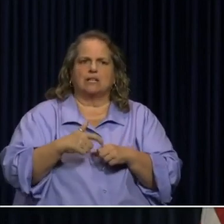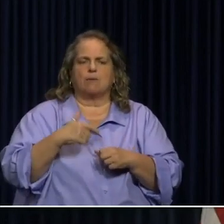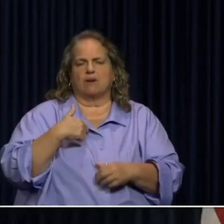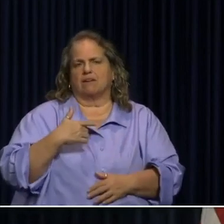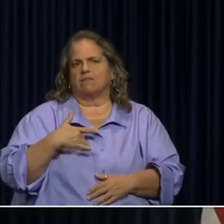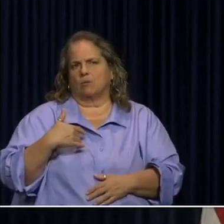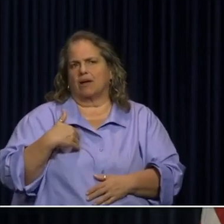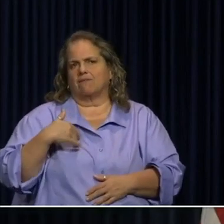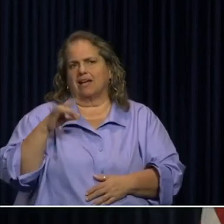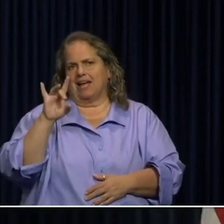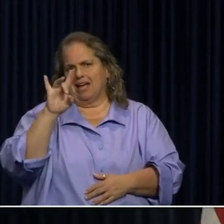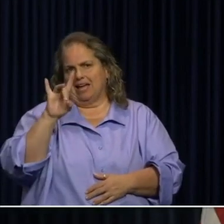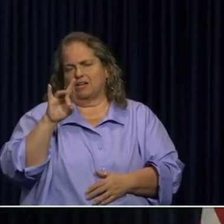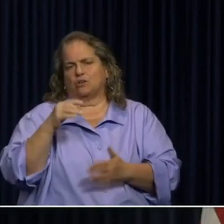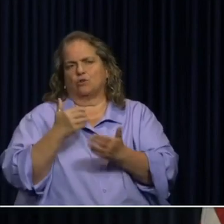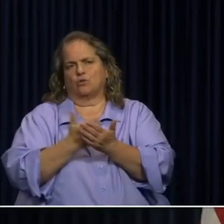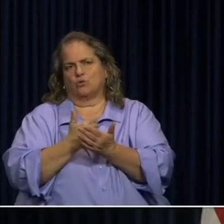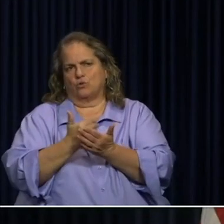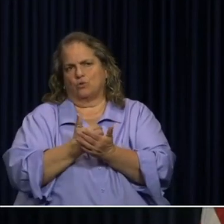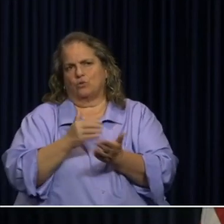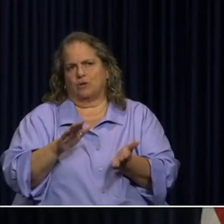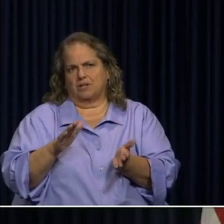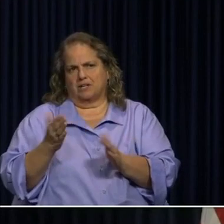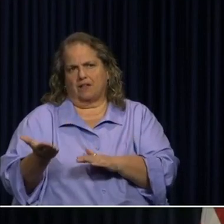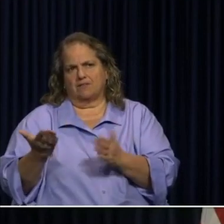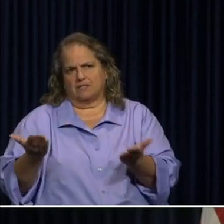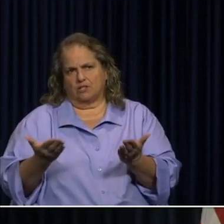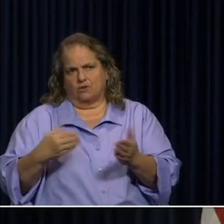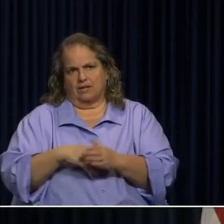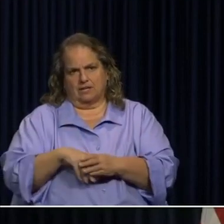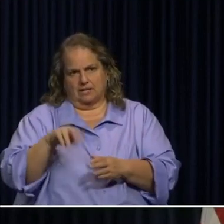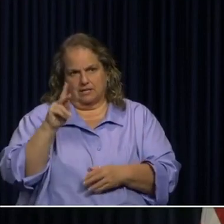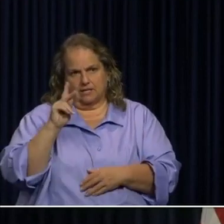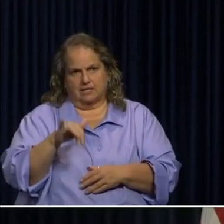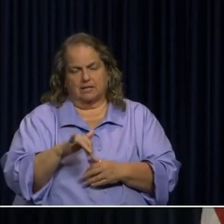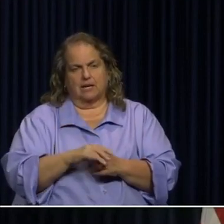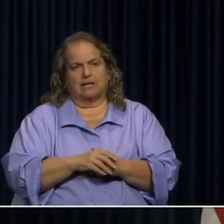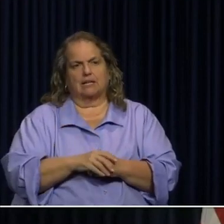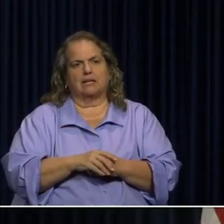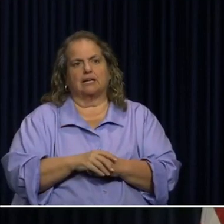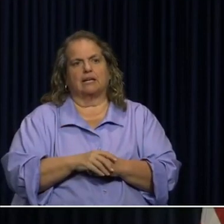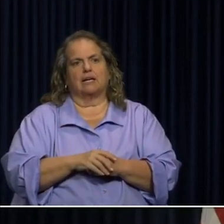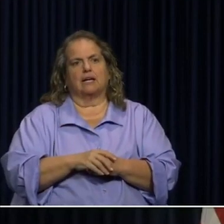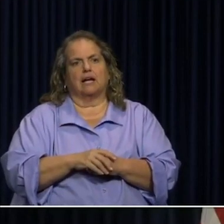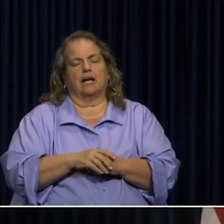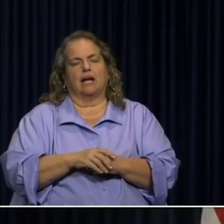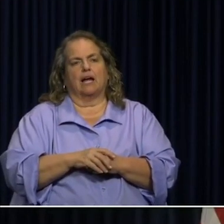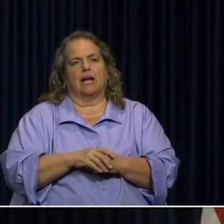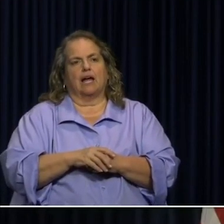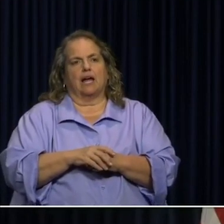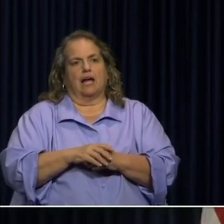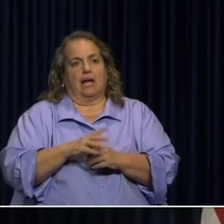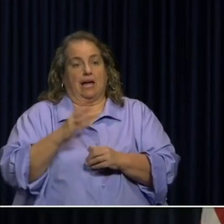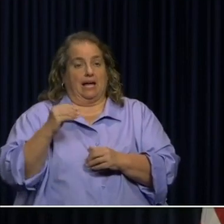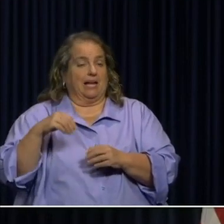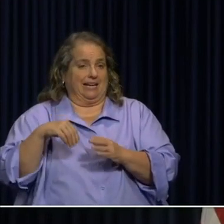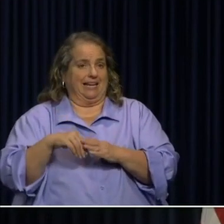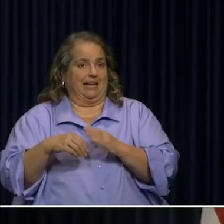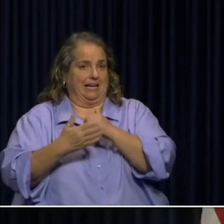8 new deaths here in Kentucky. And they break down in